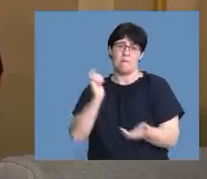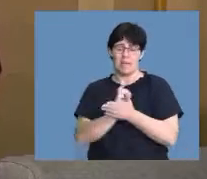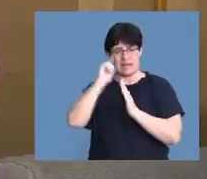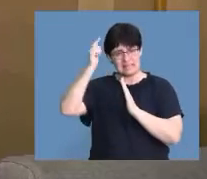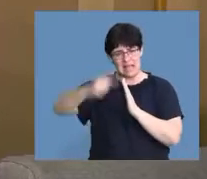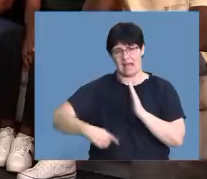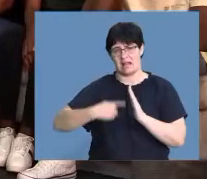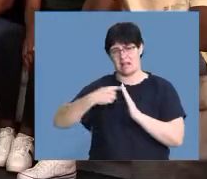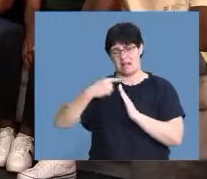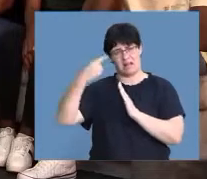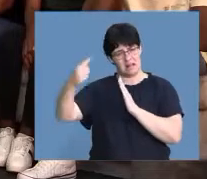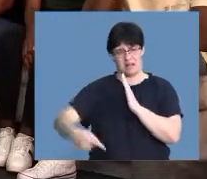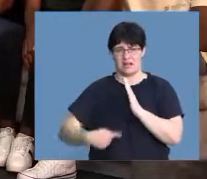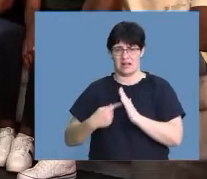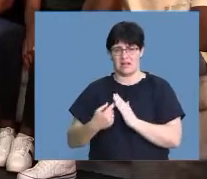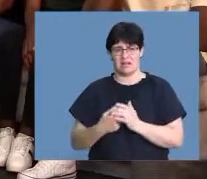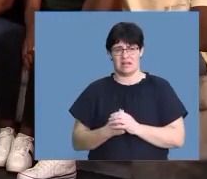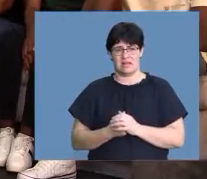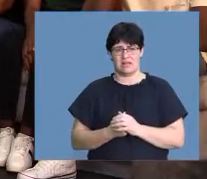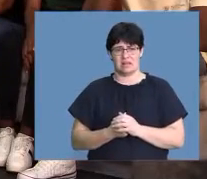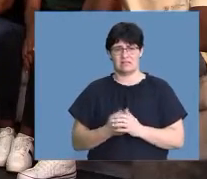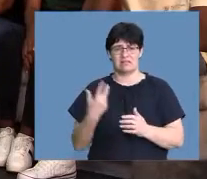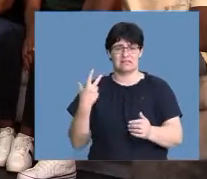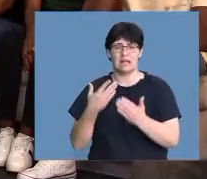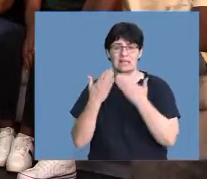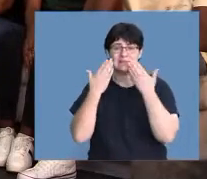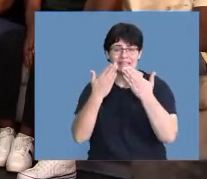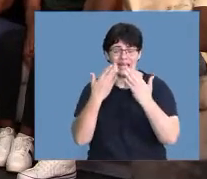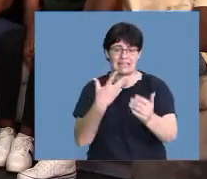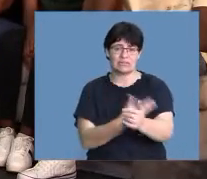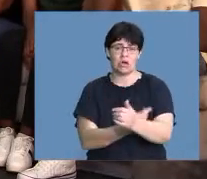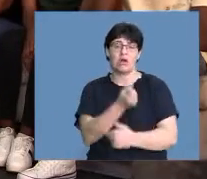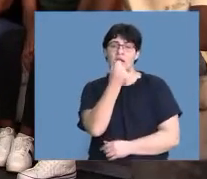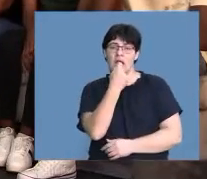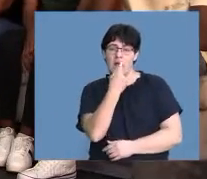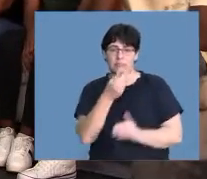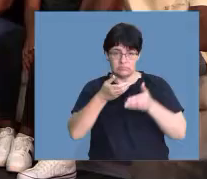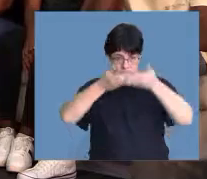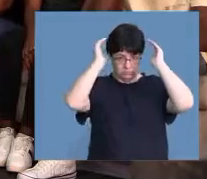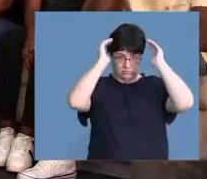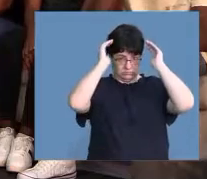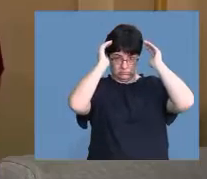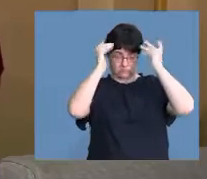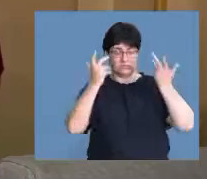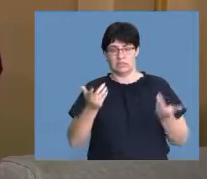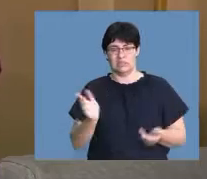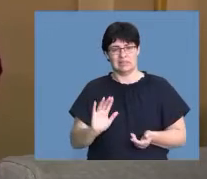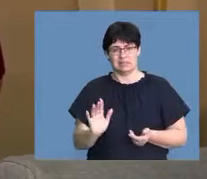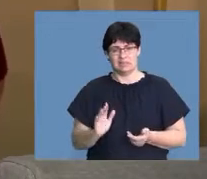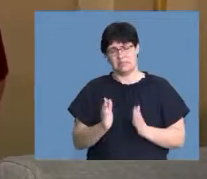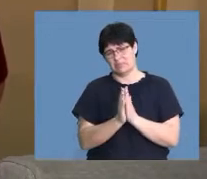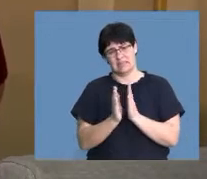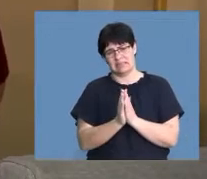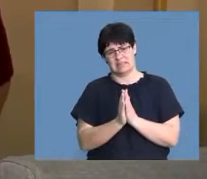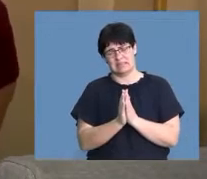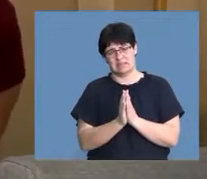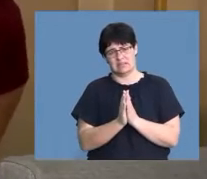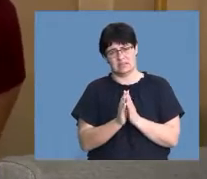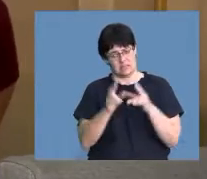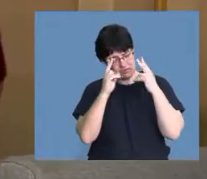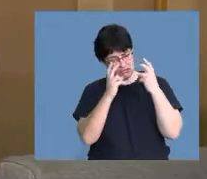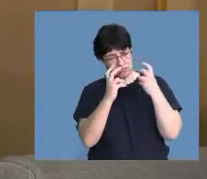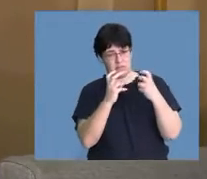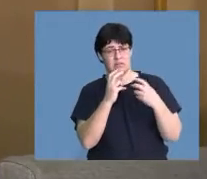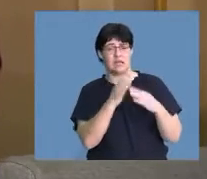Don't turn to Study drugs. study drugs. Study drugs. Please watch out with